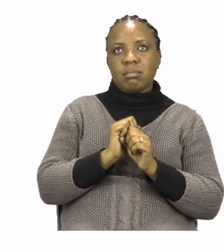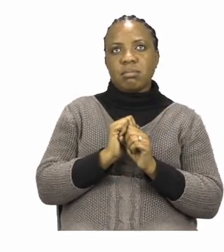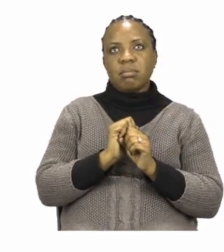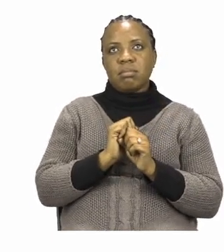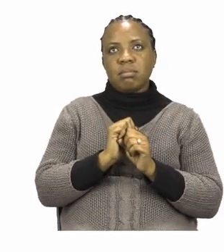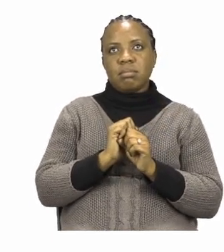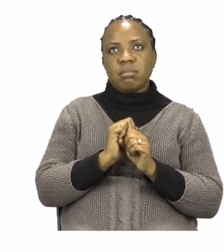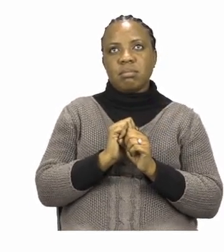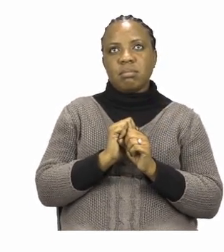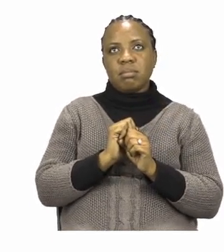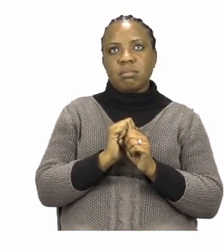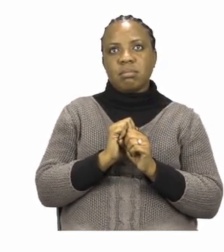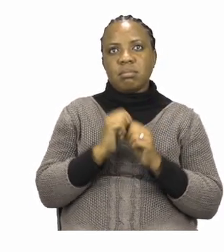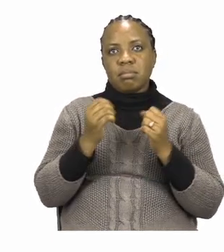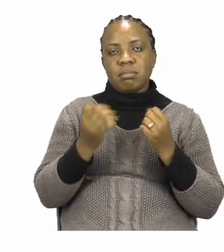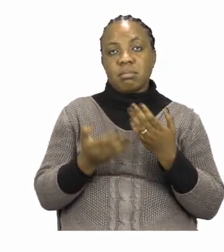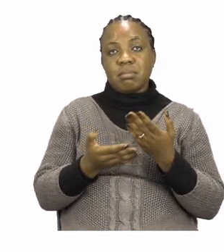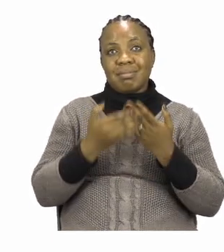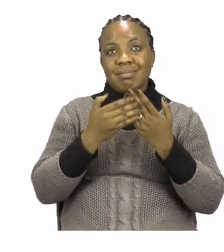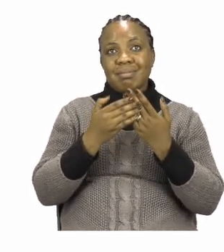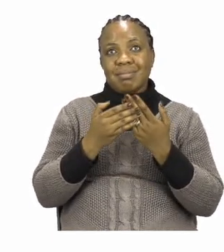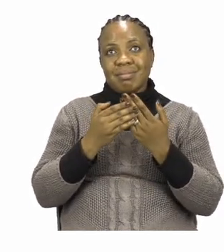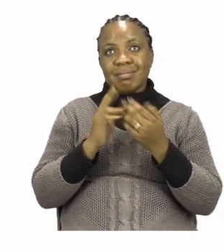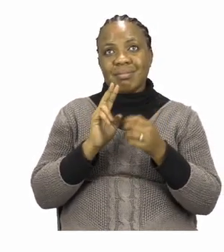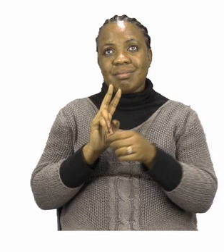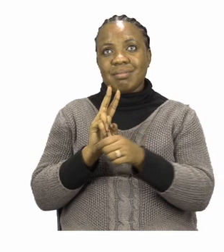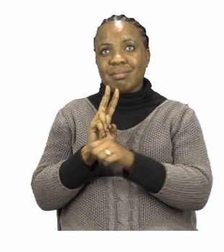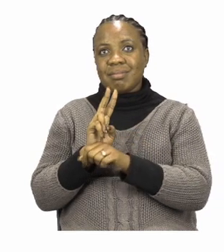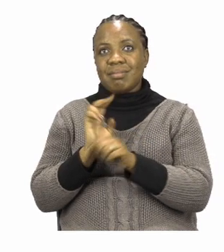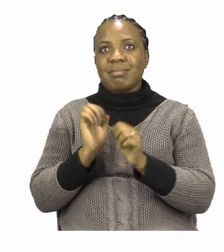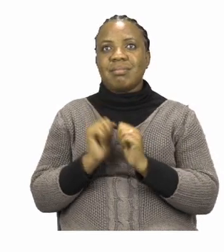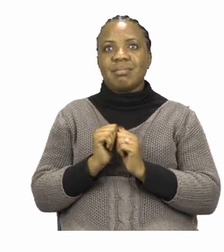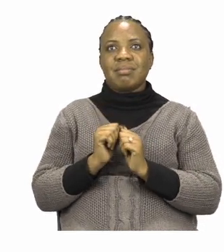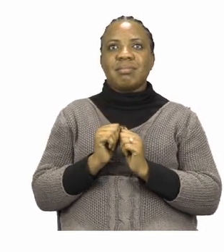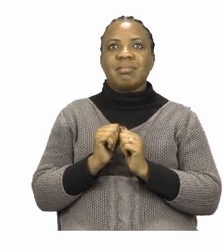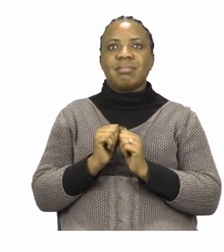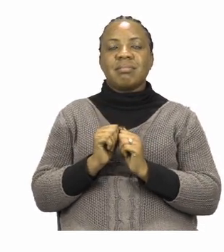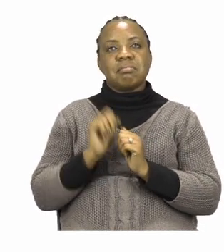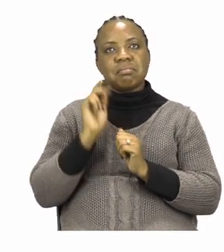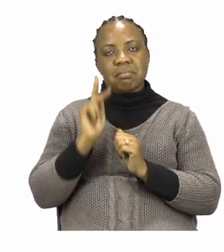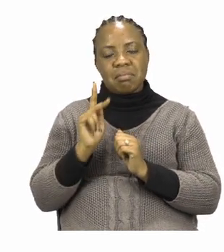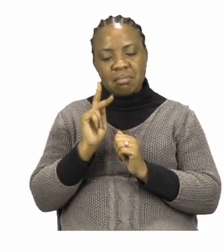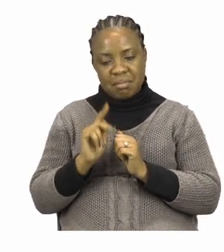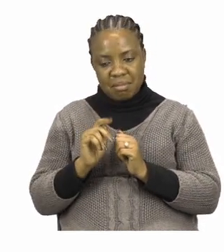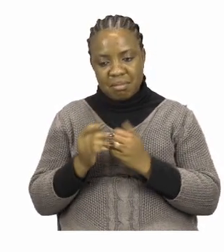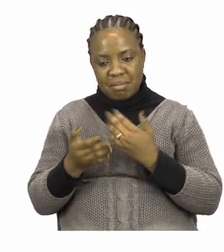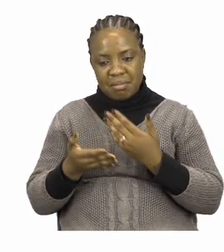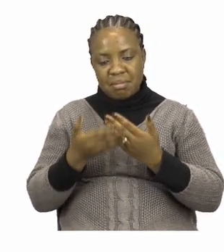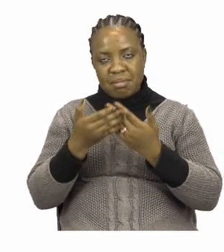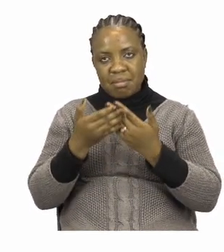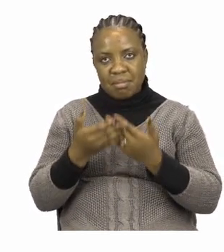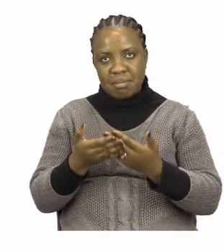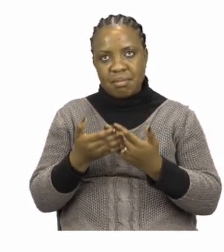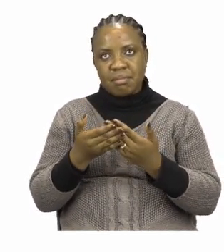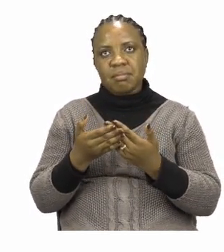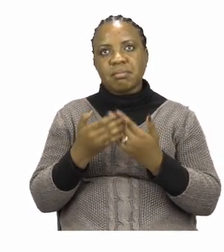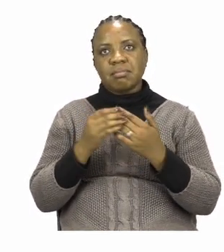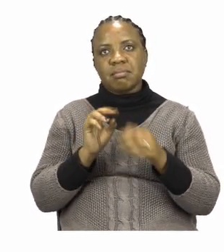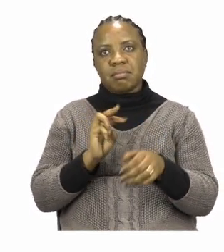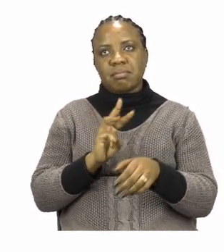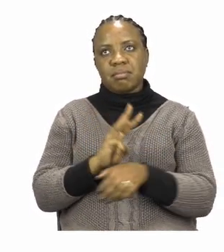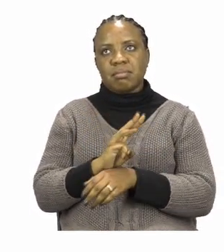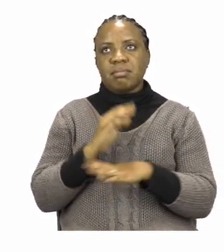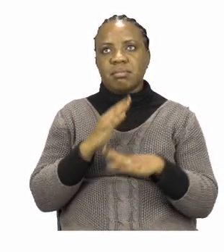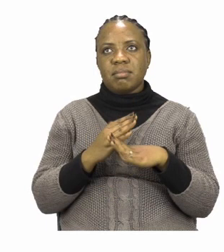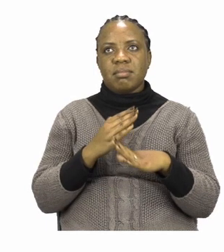help the second one, and then after that, it will also help the third one. The first thing you're going to do